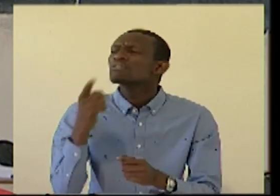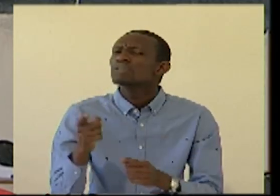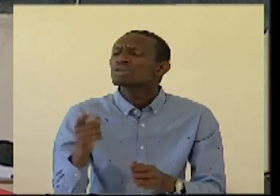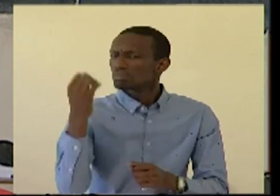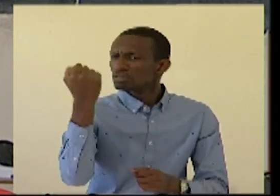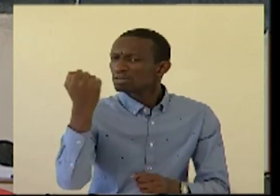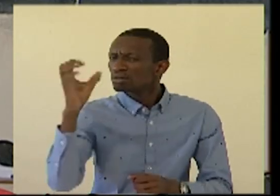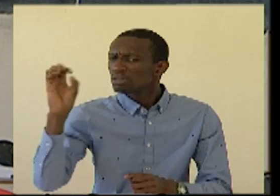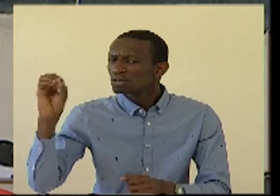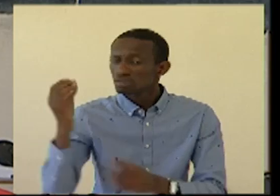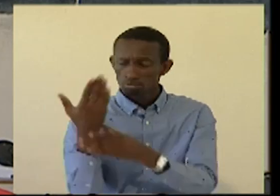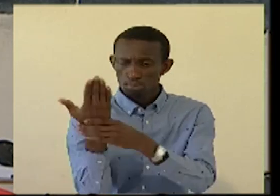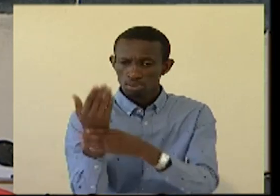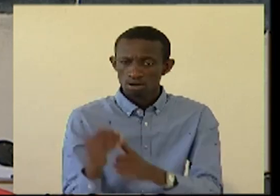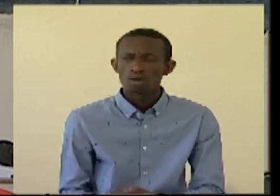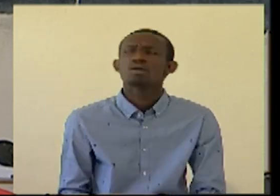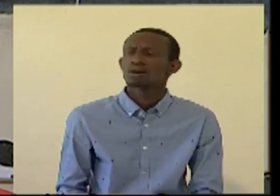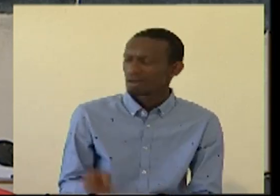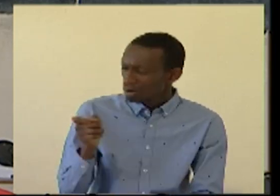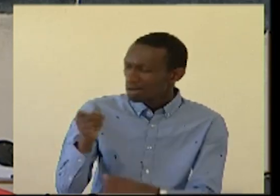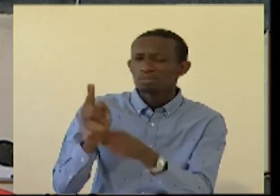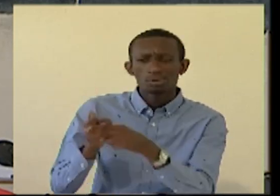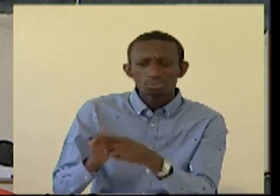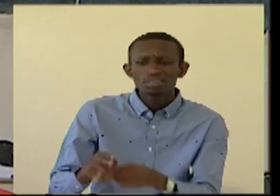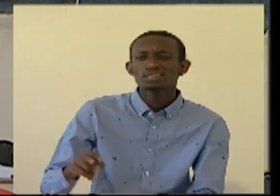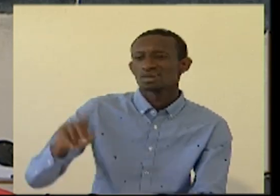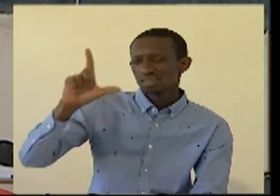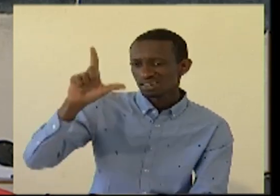you remember, we call it a ream of papers.